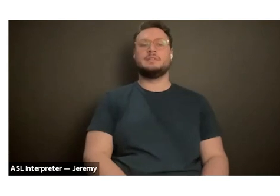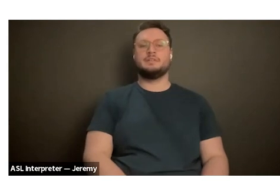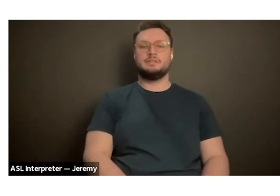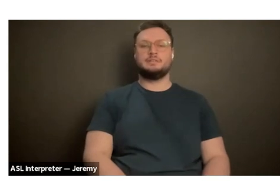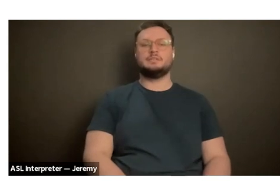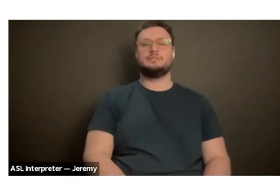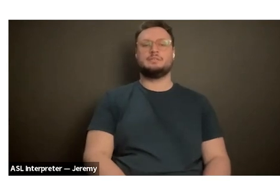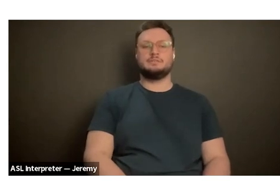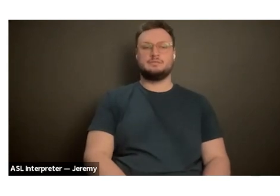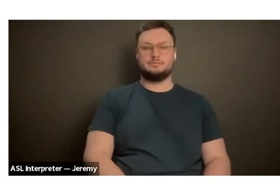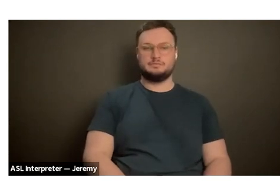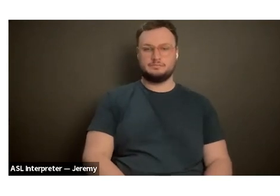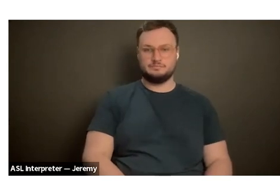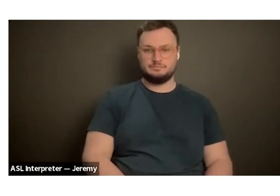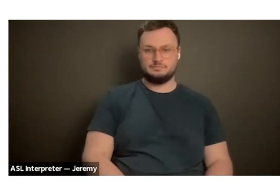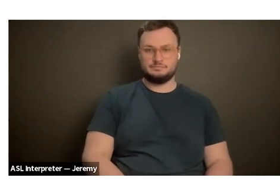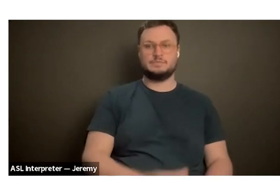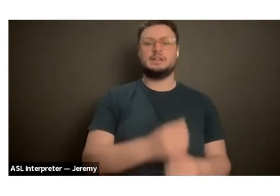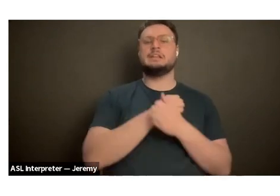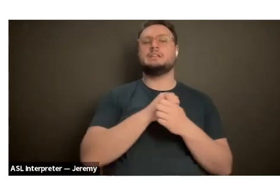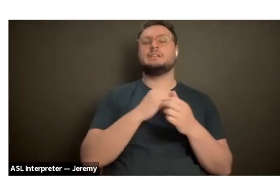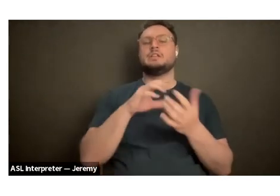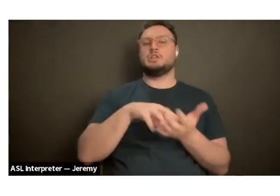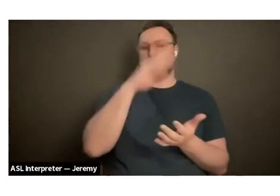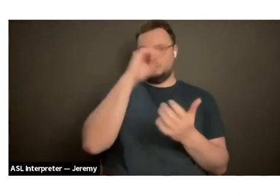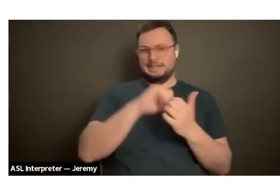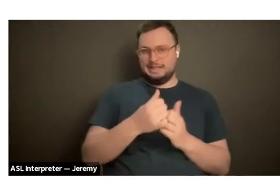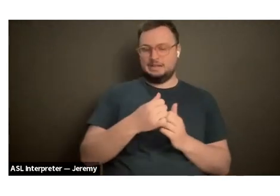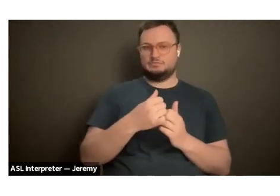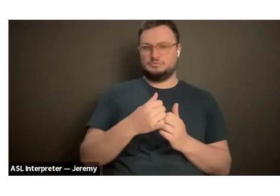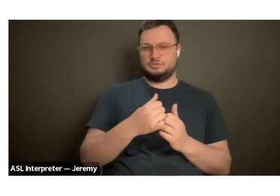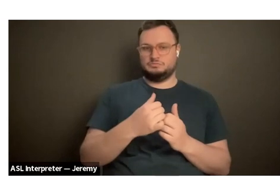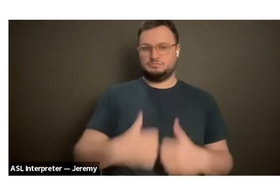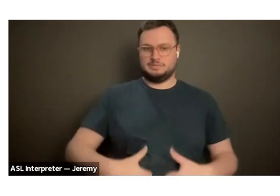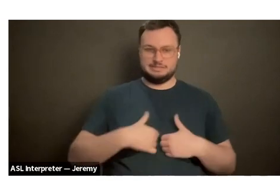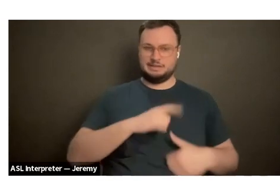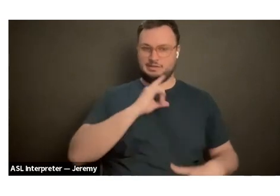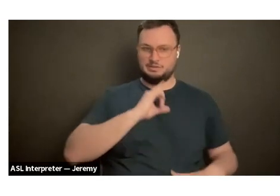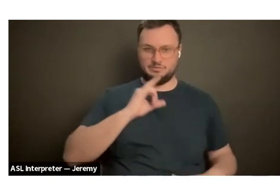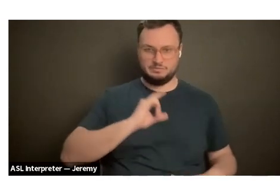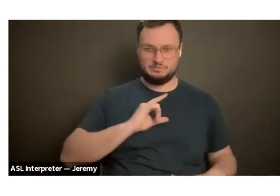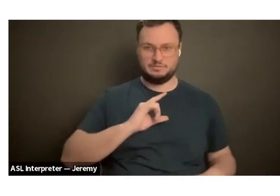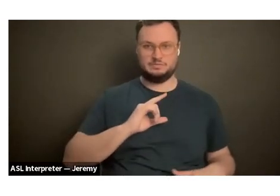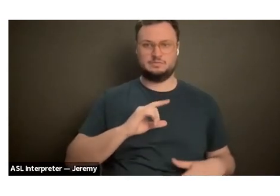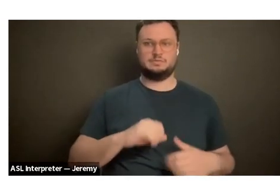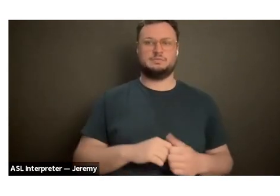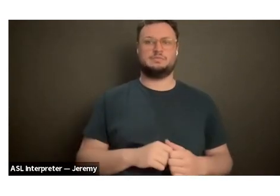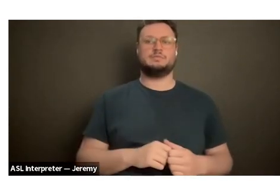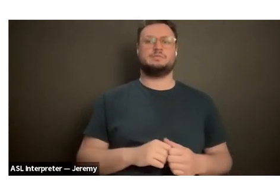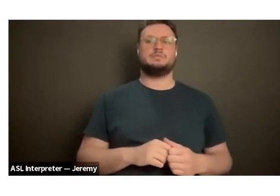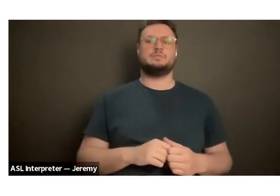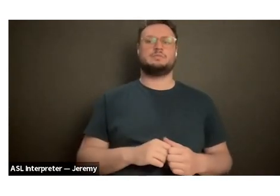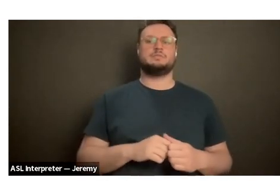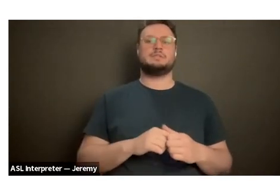how to stand alone, unpopular, sometimes reviled, and how to make common cause with